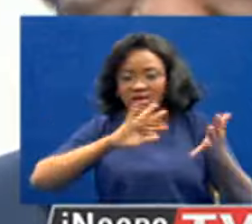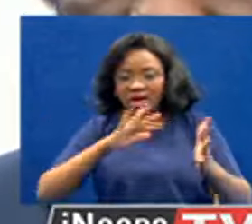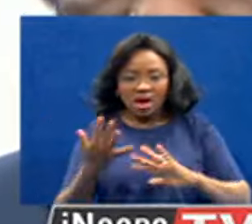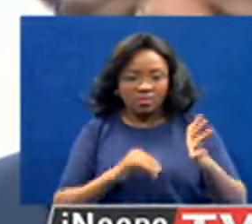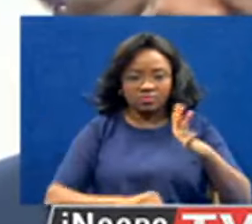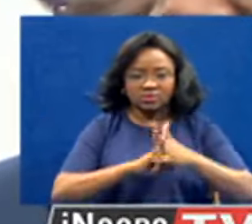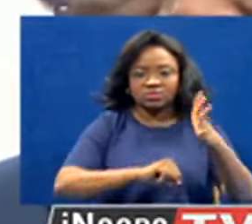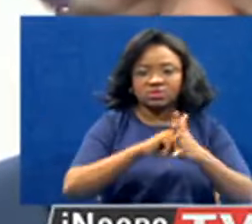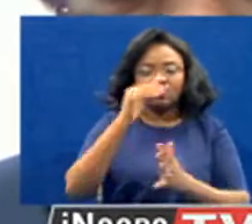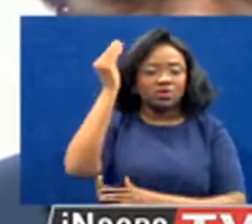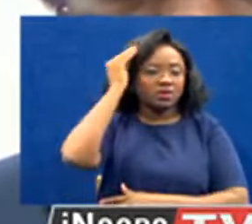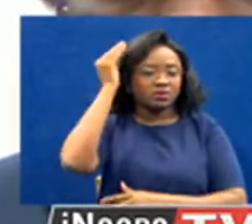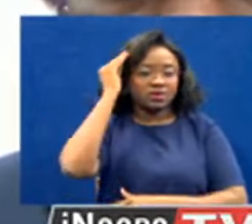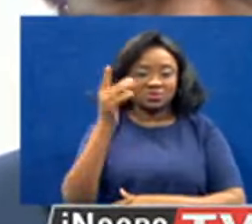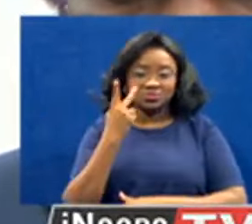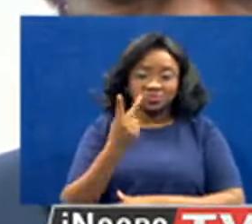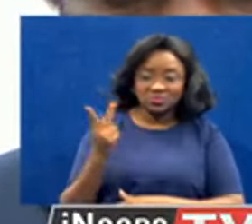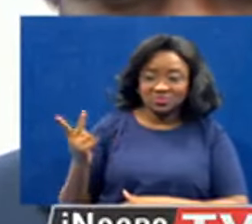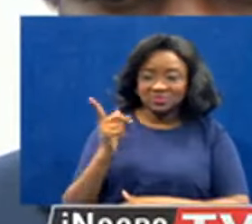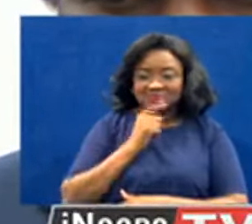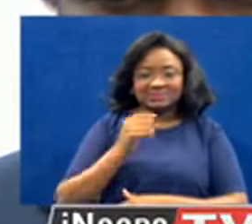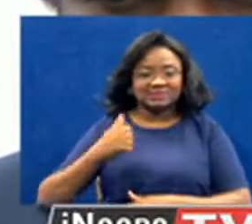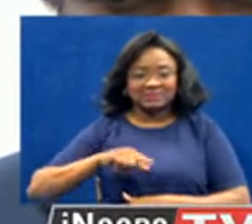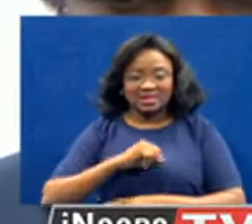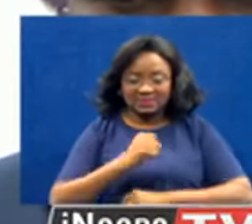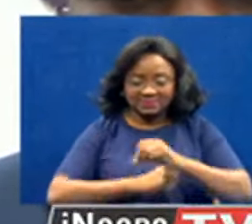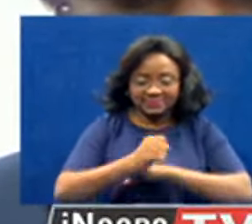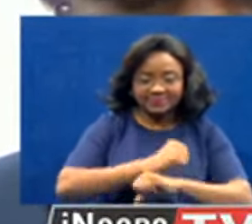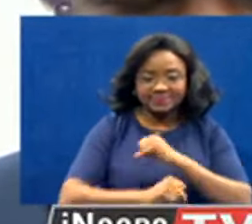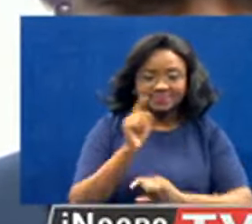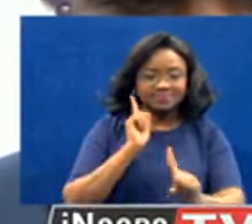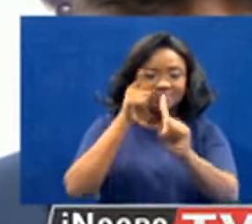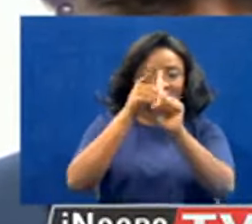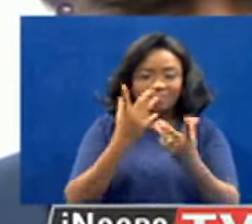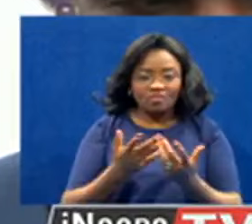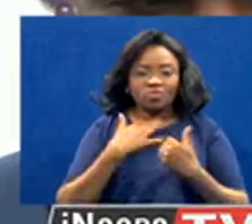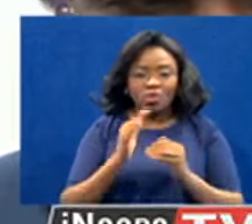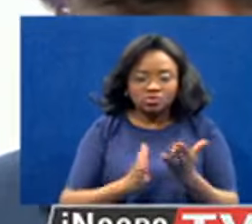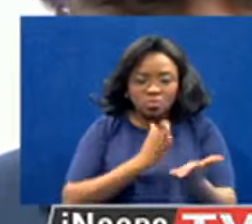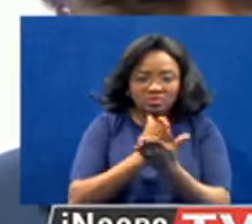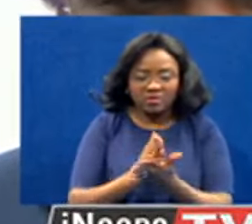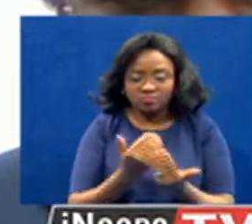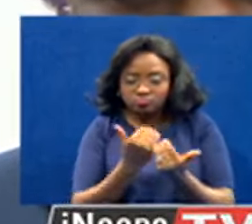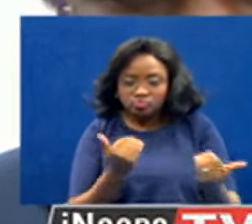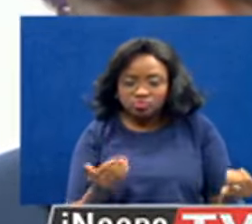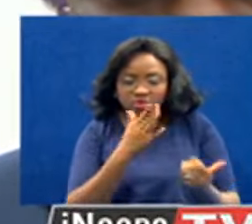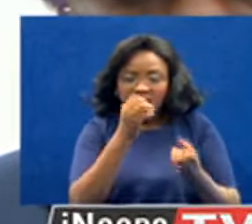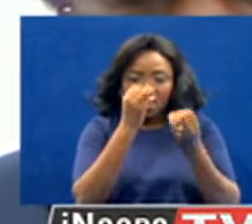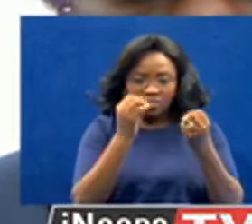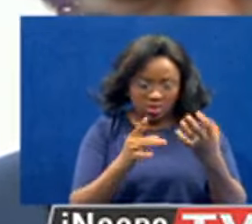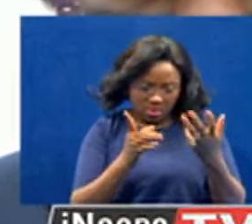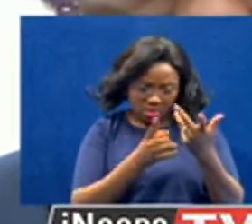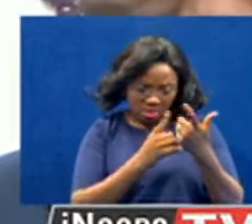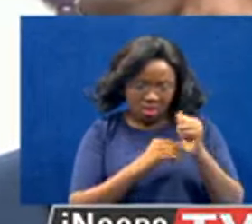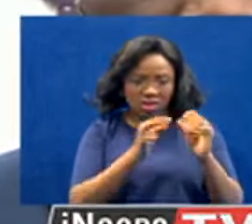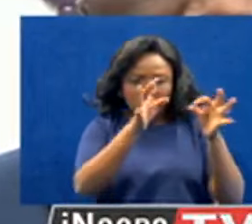here. It is to confirm the figures that are there, in terms of checking our school registers, checking the